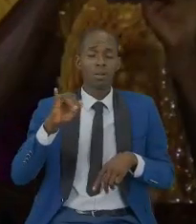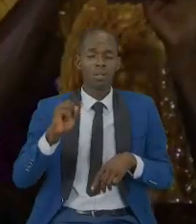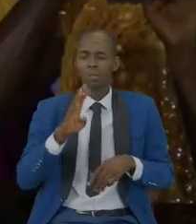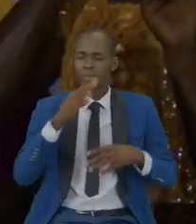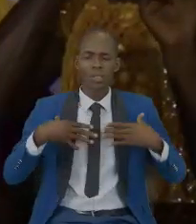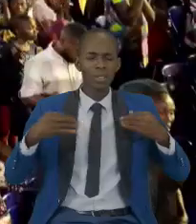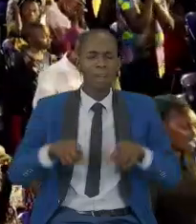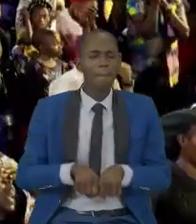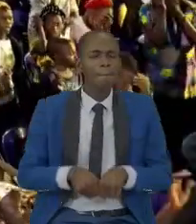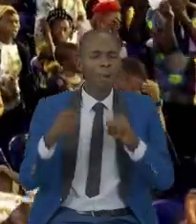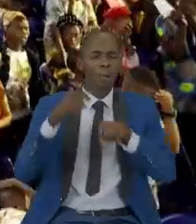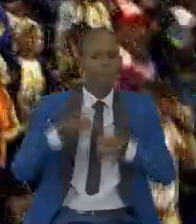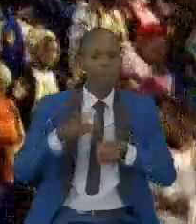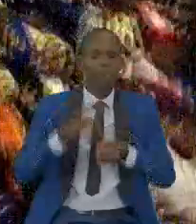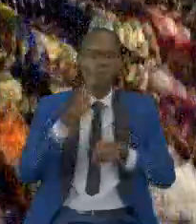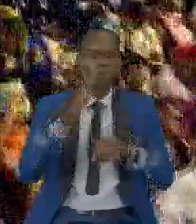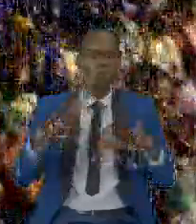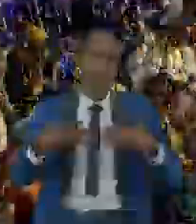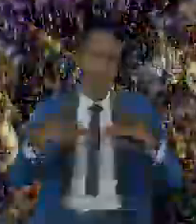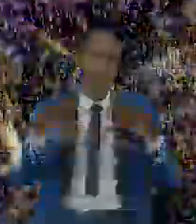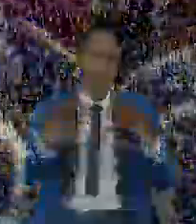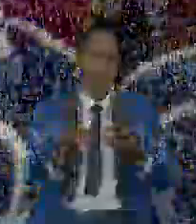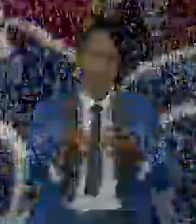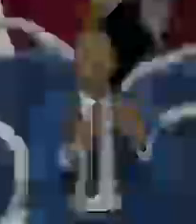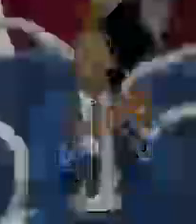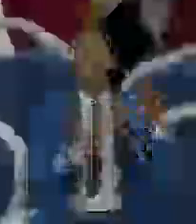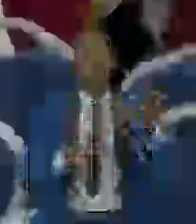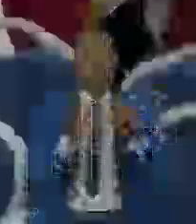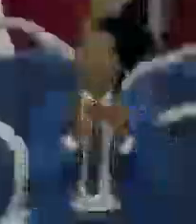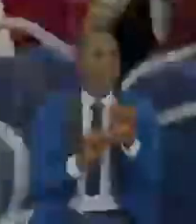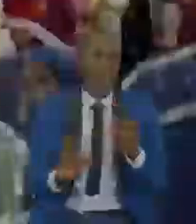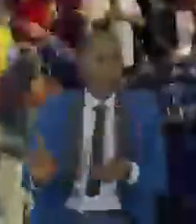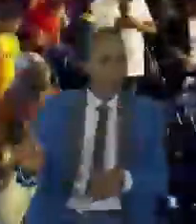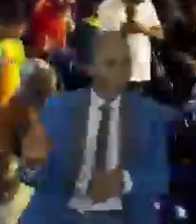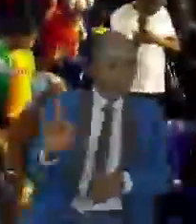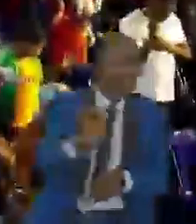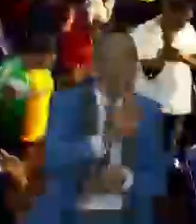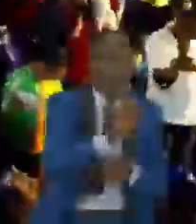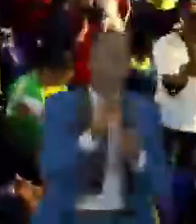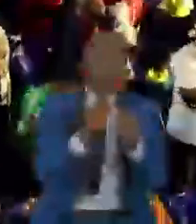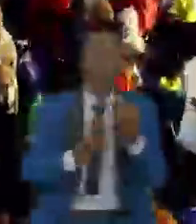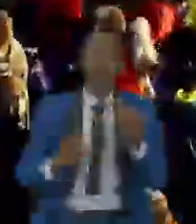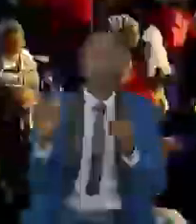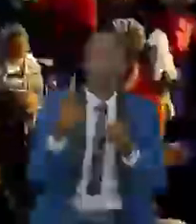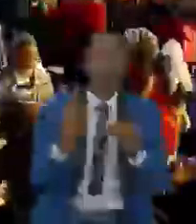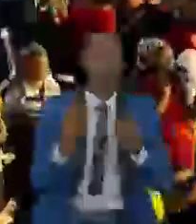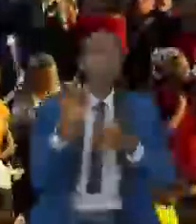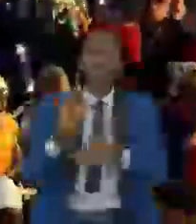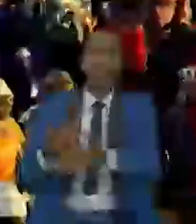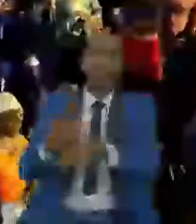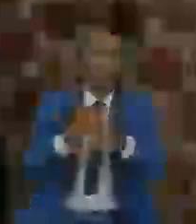be healed. Lord, everyone now, everywhere, touch